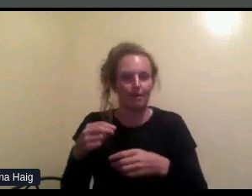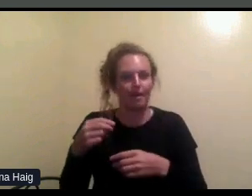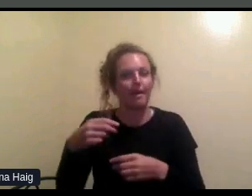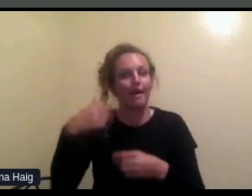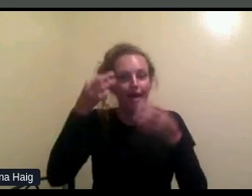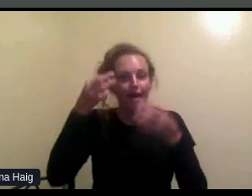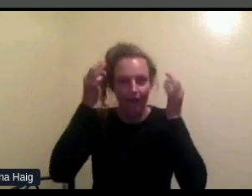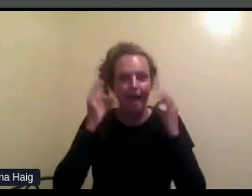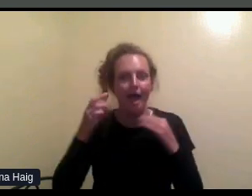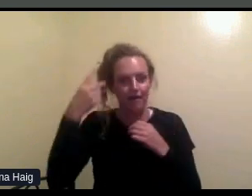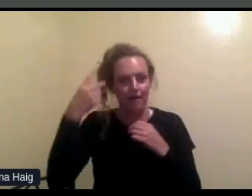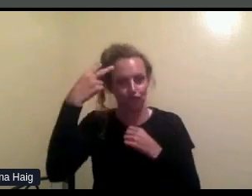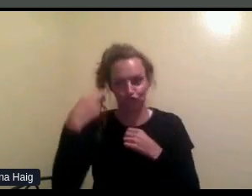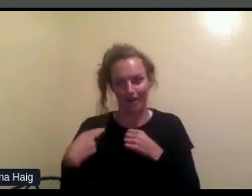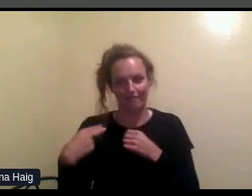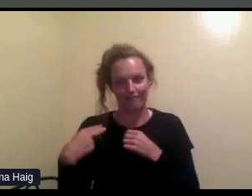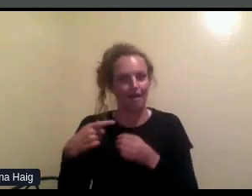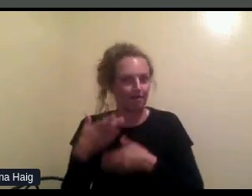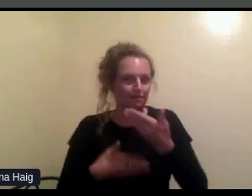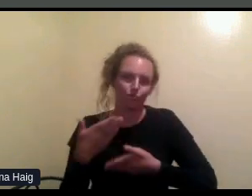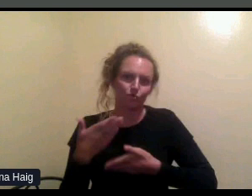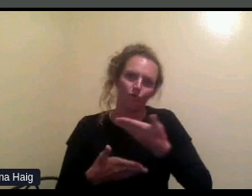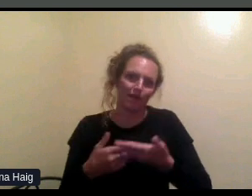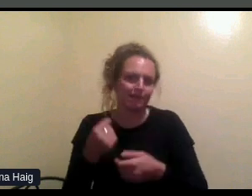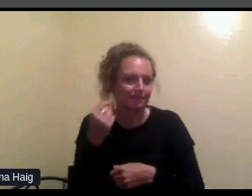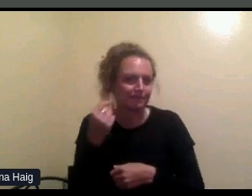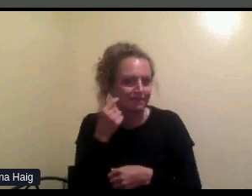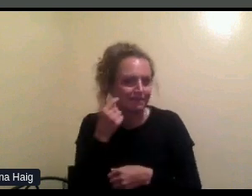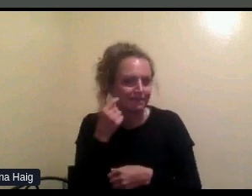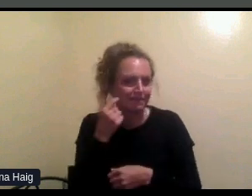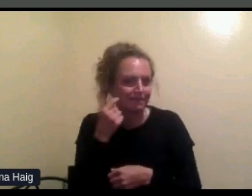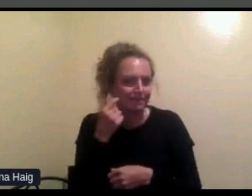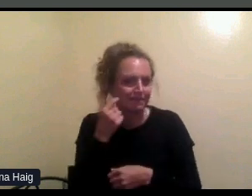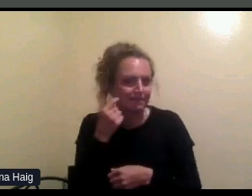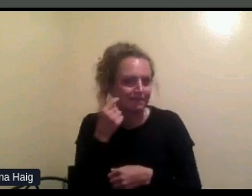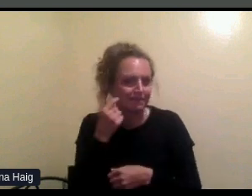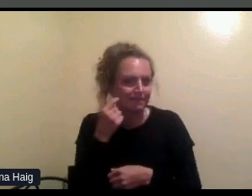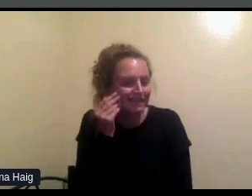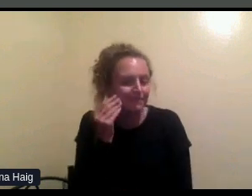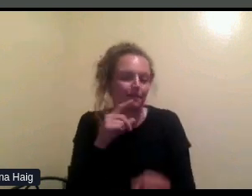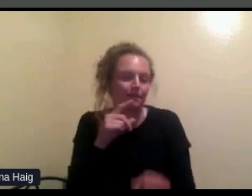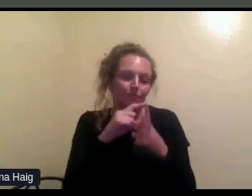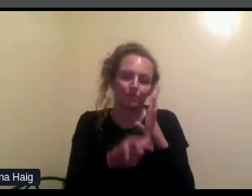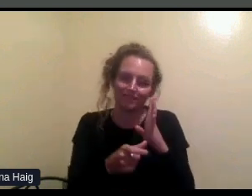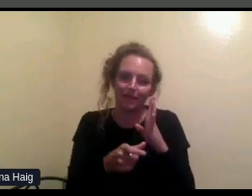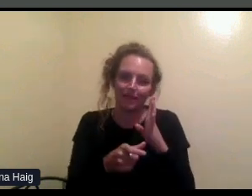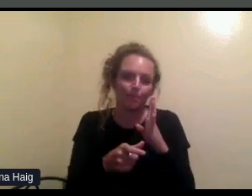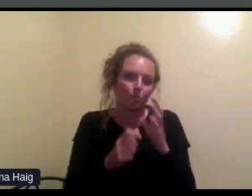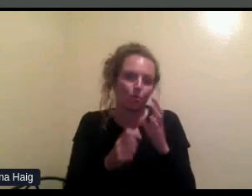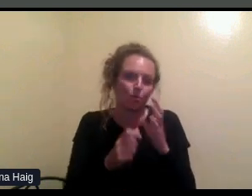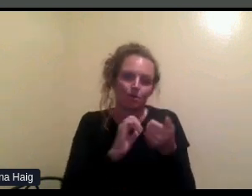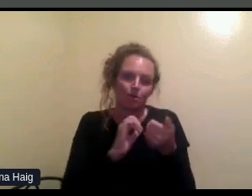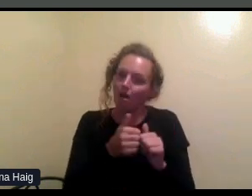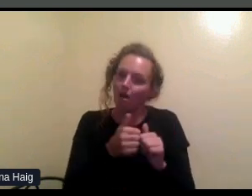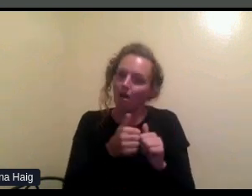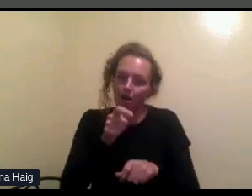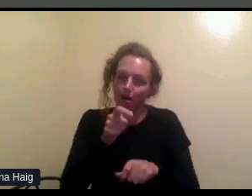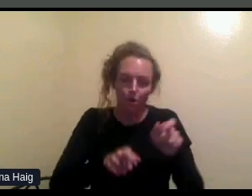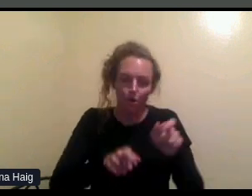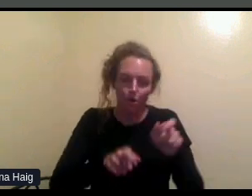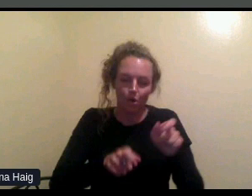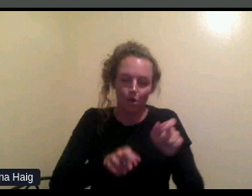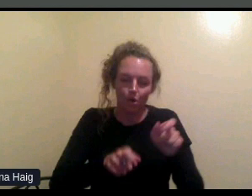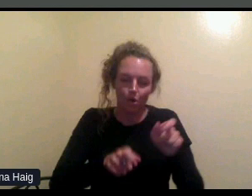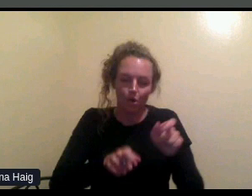stuff, isn't it? It's about listening maybe even to your disabled colleagues in terms of what issues they might be having, what information do they just struggle